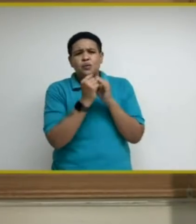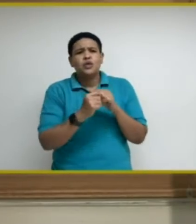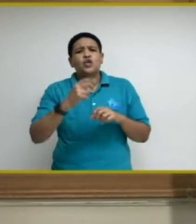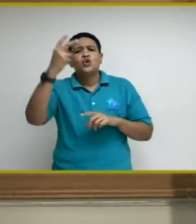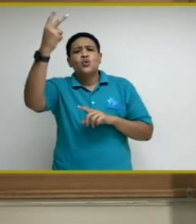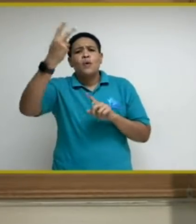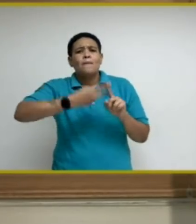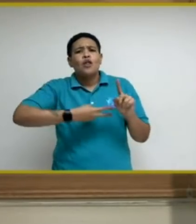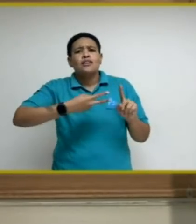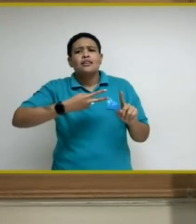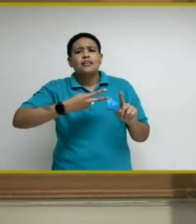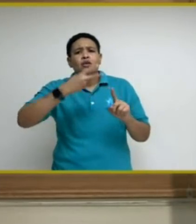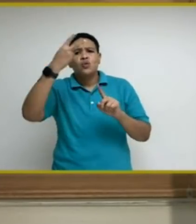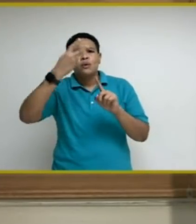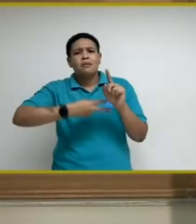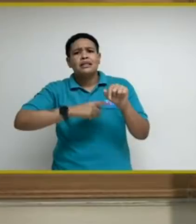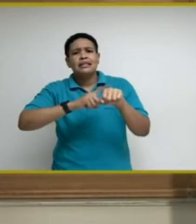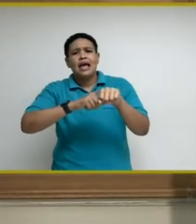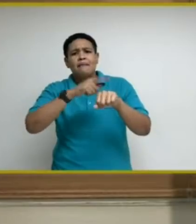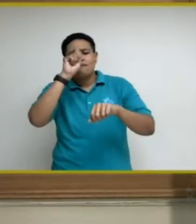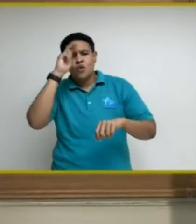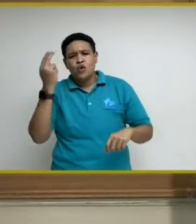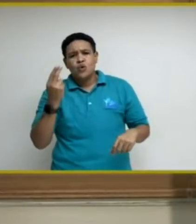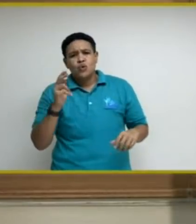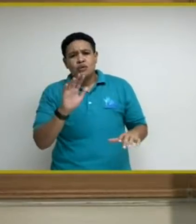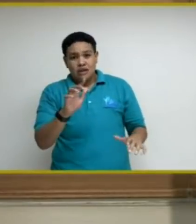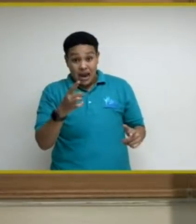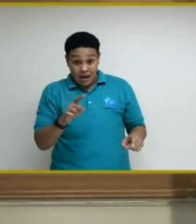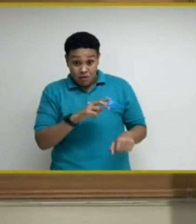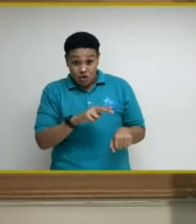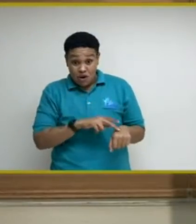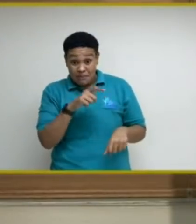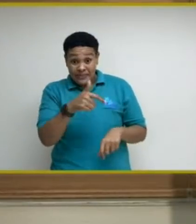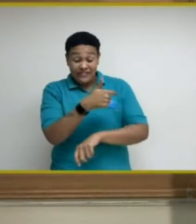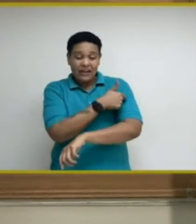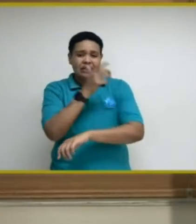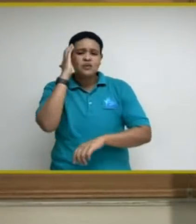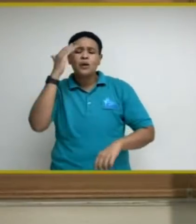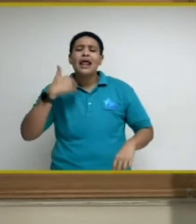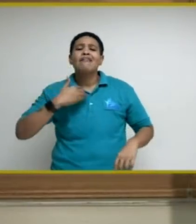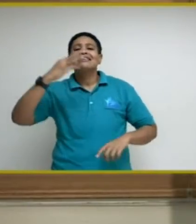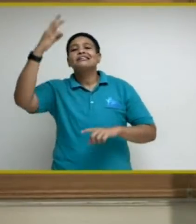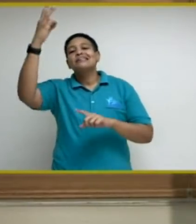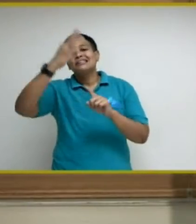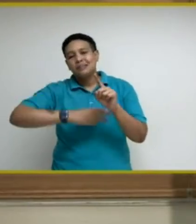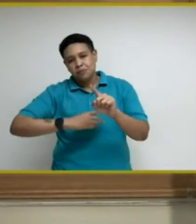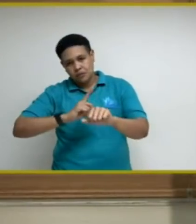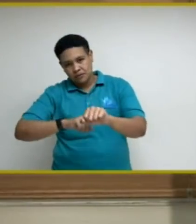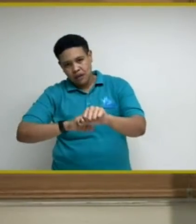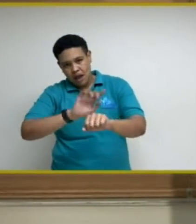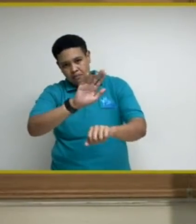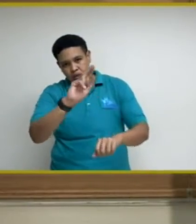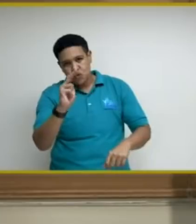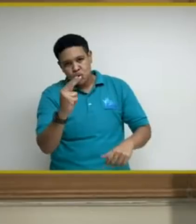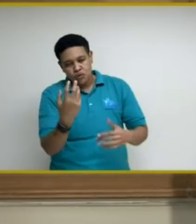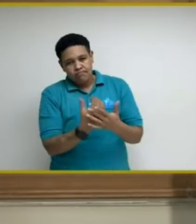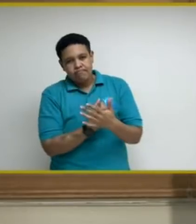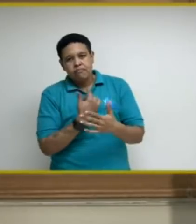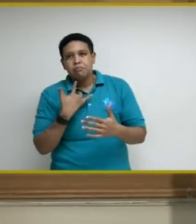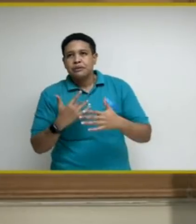2-month period for usage. Now, normally these vaccines would have a 6-month period shelf